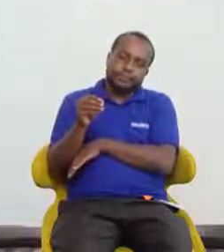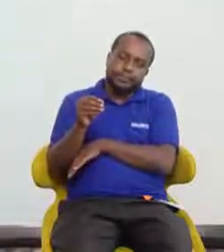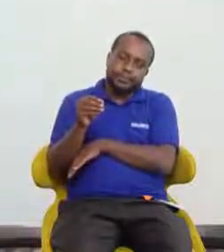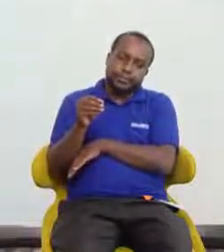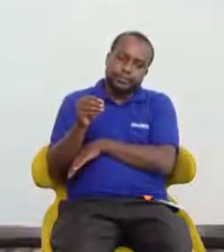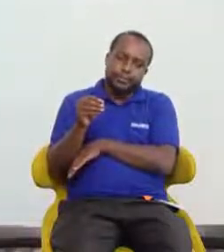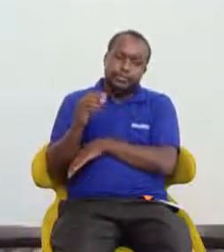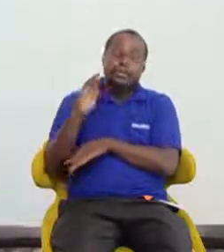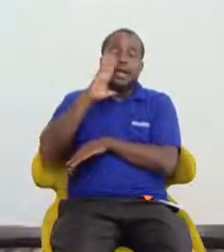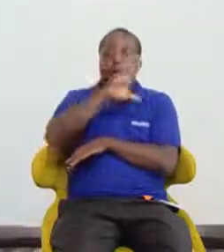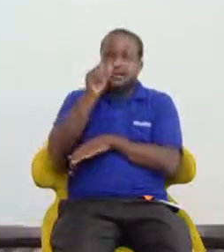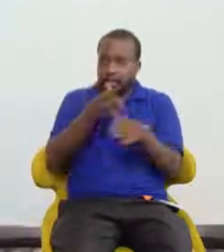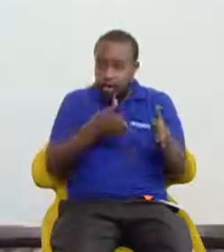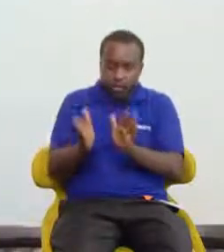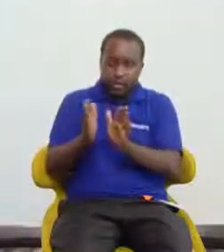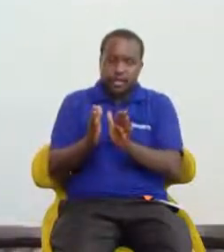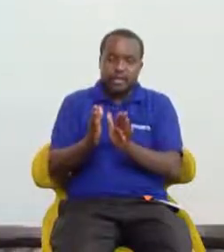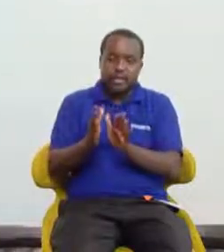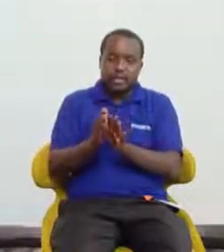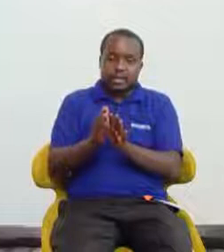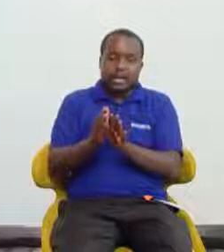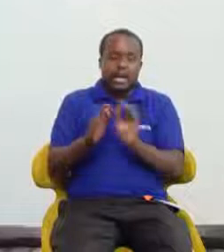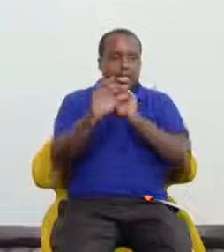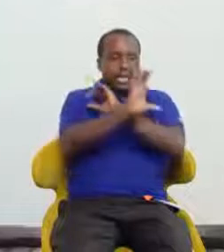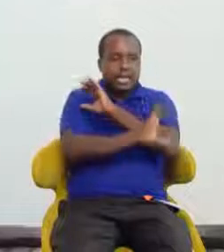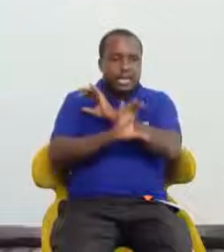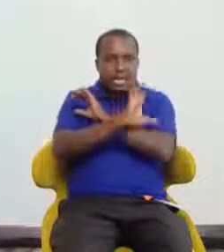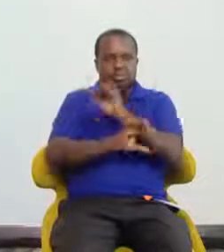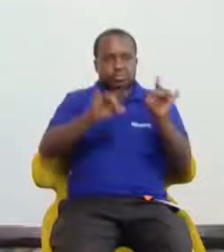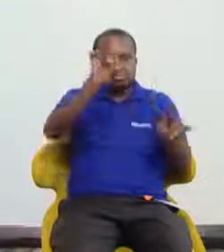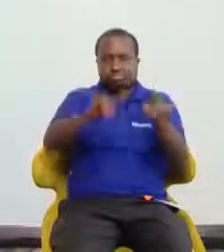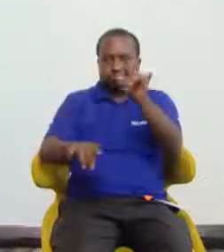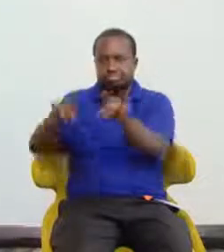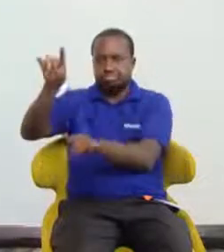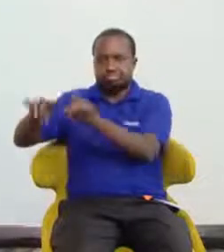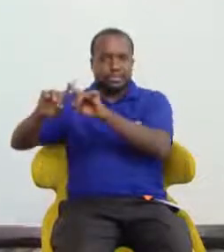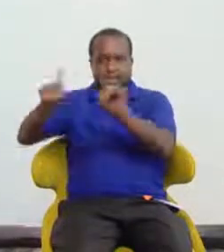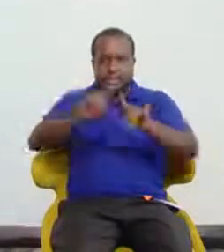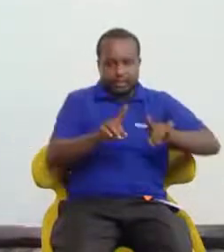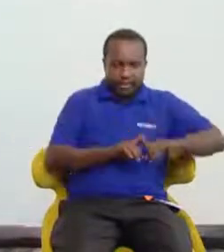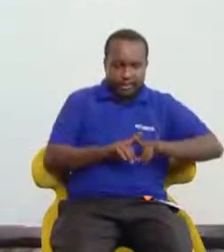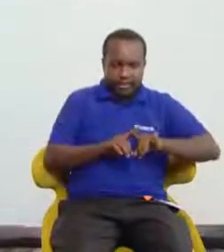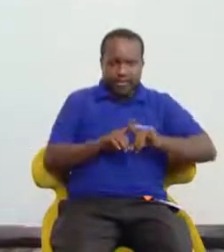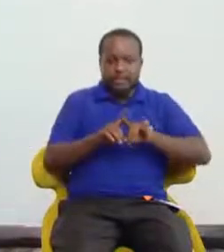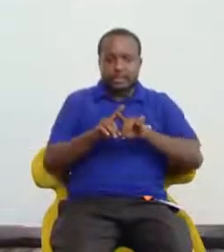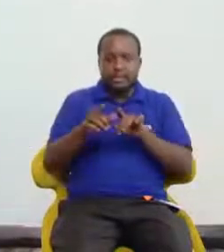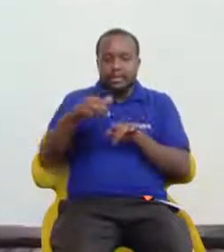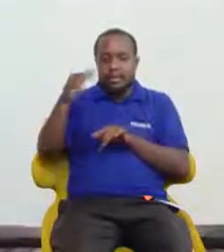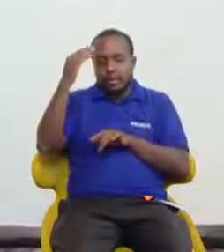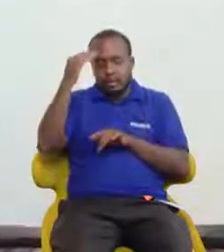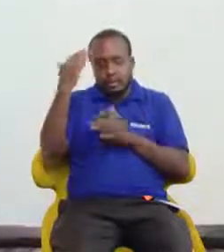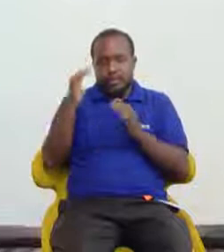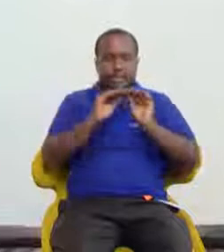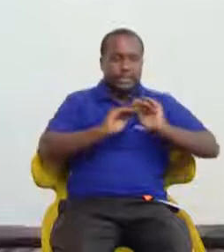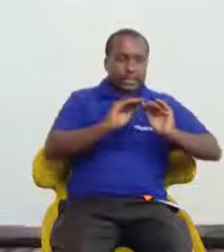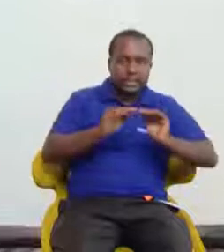the African version. And it will differ by country. It would differ by district. It would differ by state. We all know this. Teaching and learning